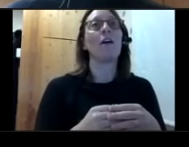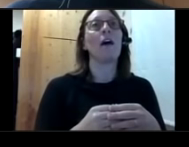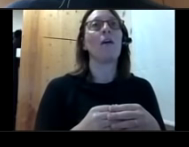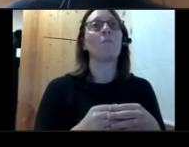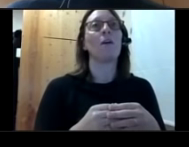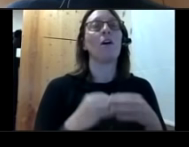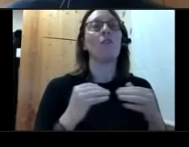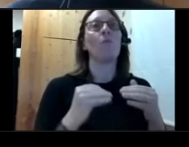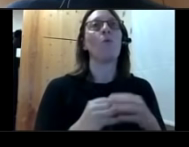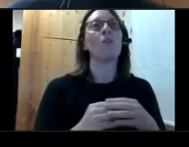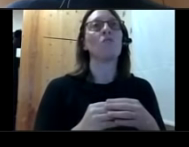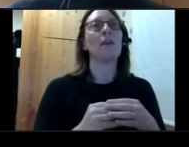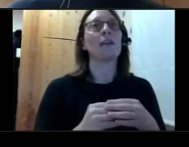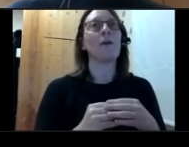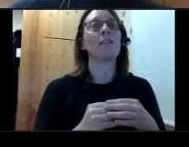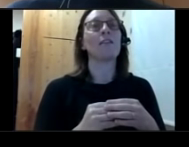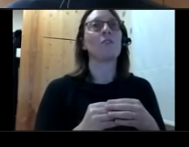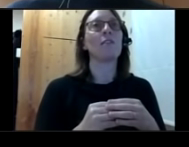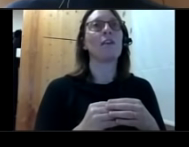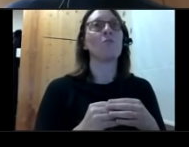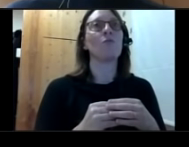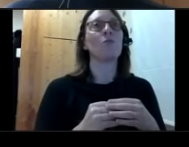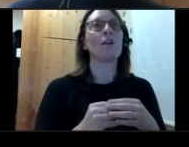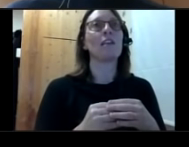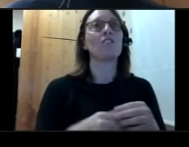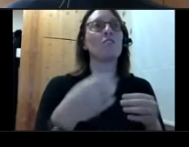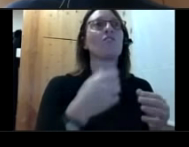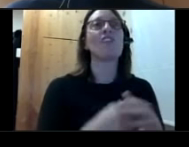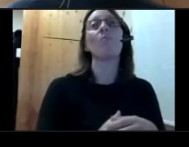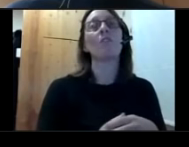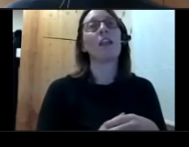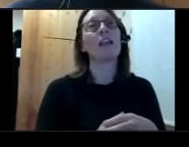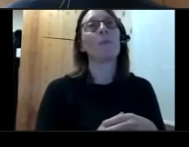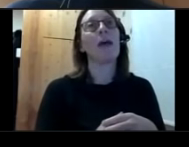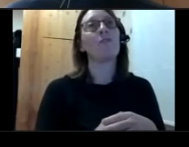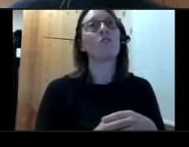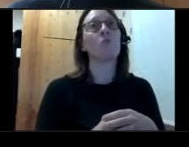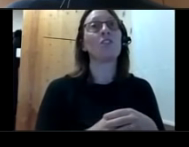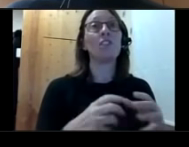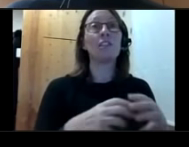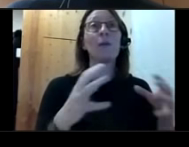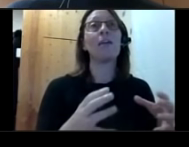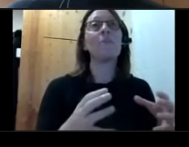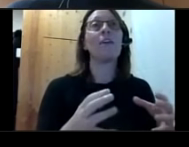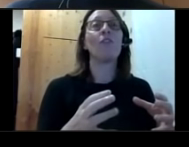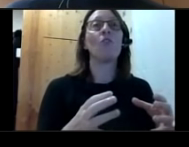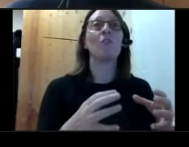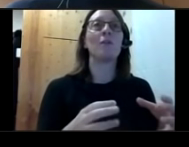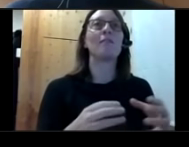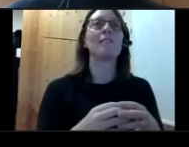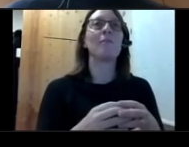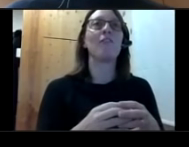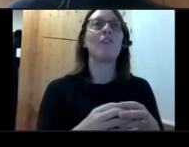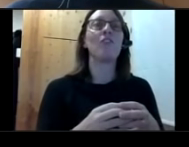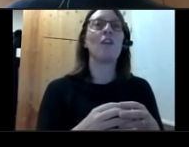bar of what we should be expecting within these types of organisations. So, for example, one of the links we have is to a JISCMEL email forum that's